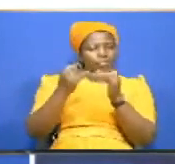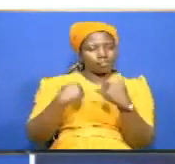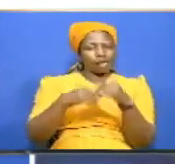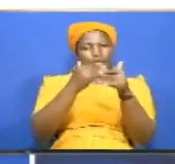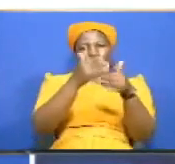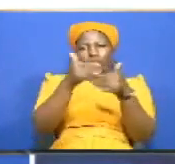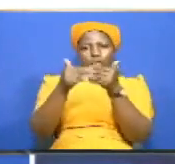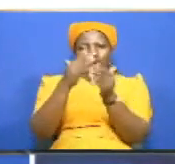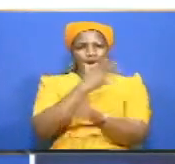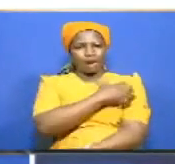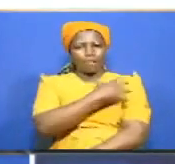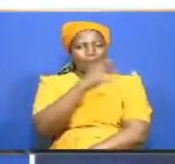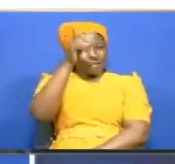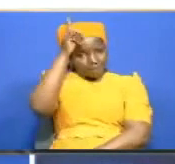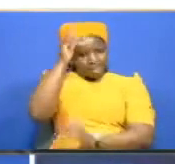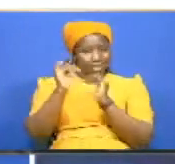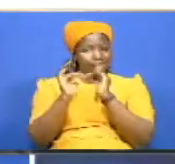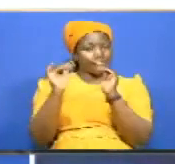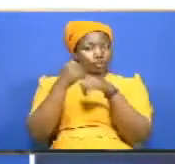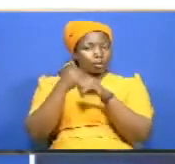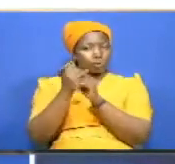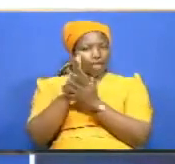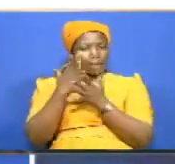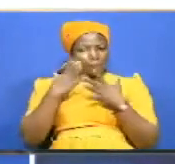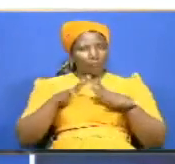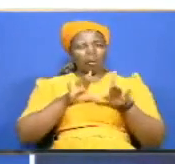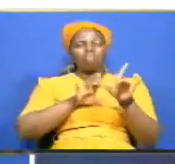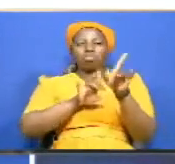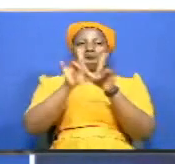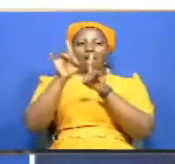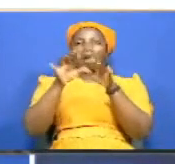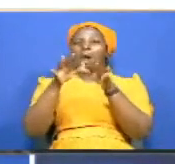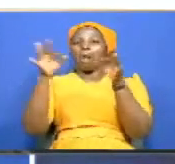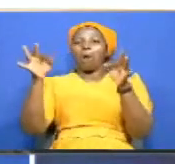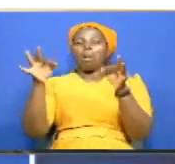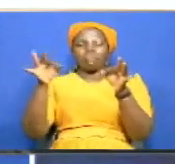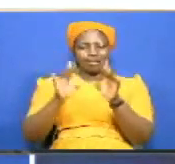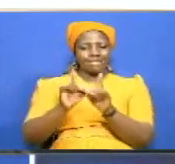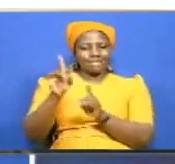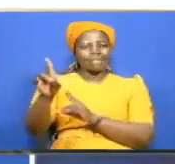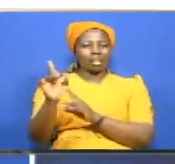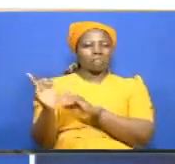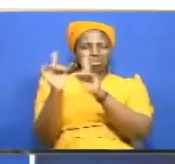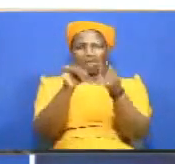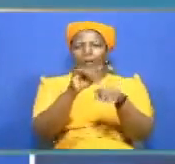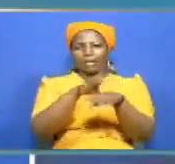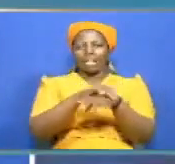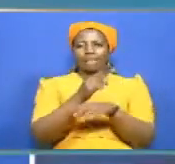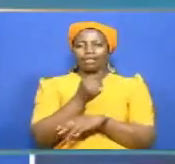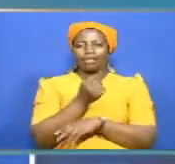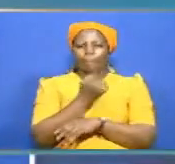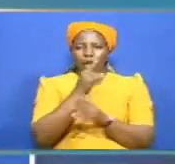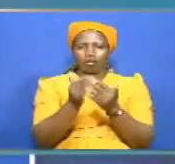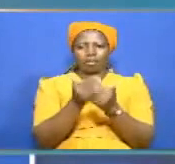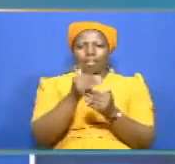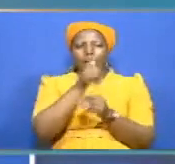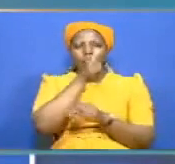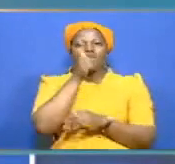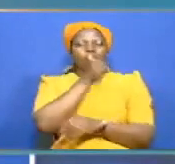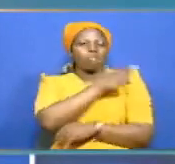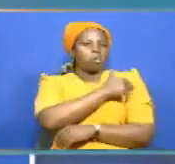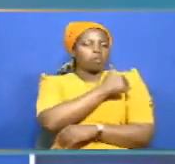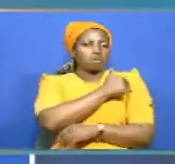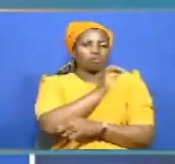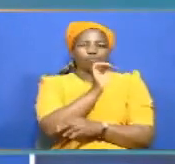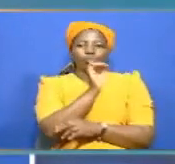so patients don't really have to travel long distances to get treatment in private hospitals. Are we going to probably see a